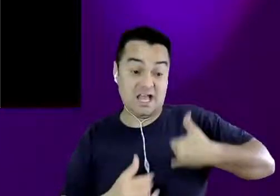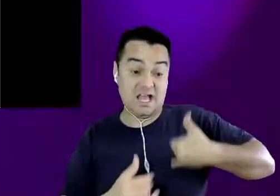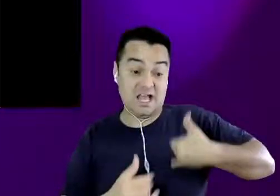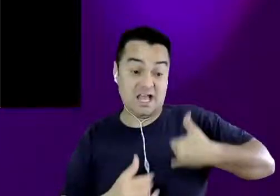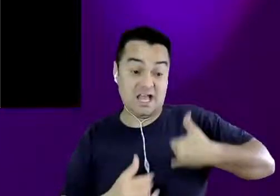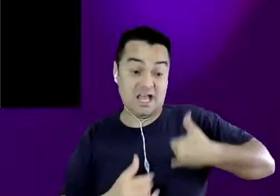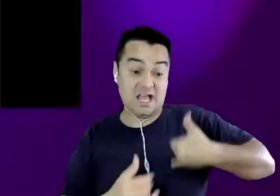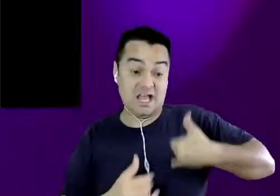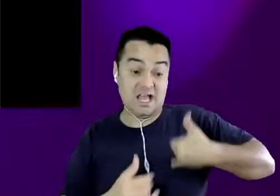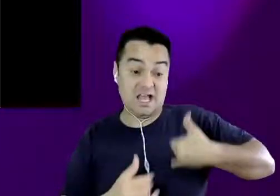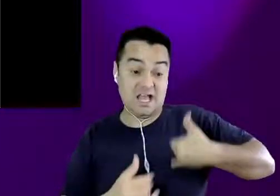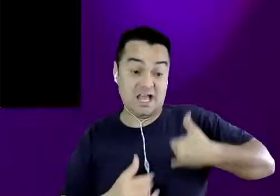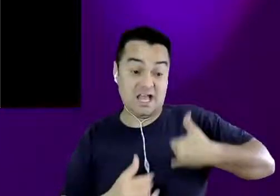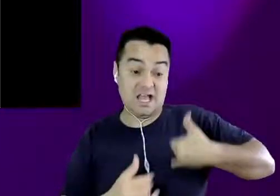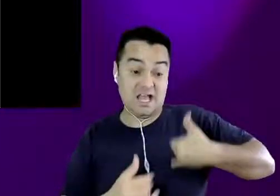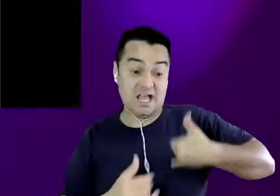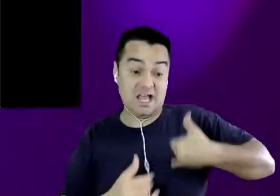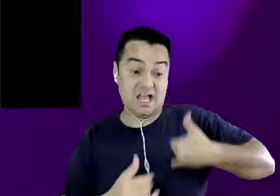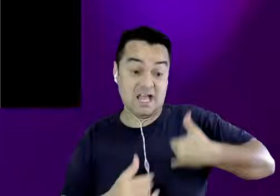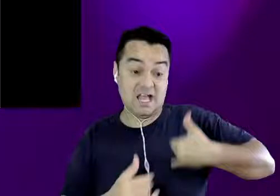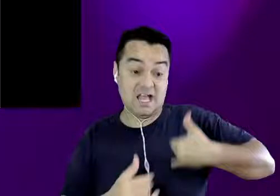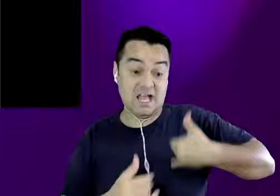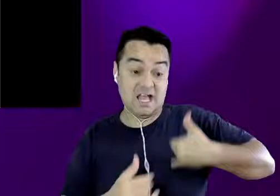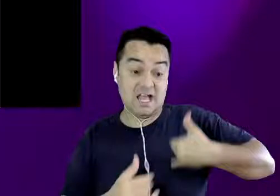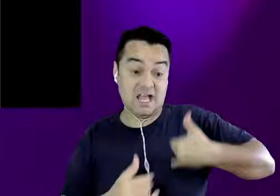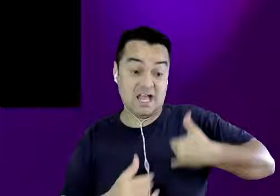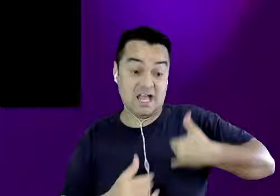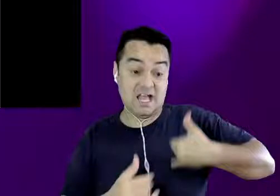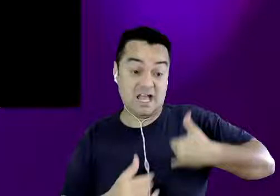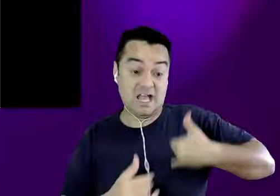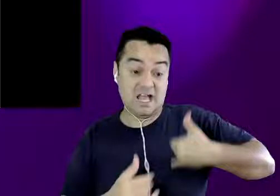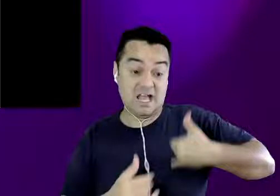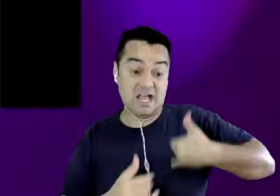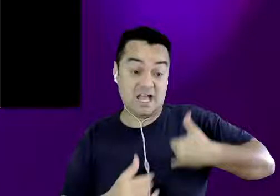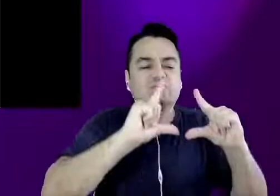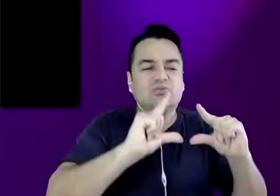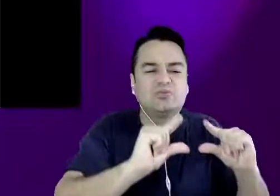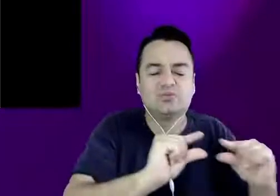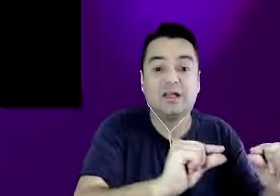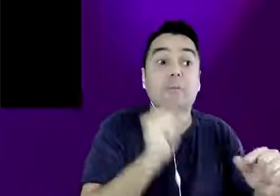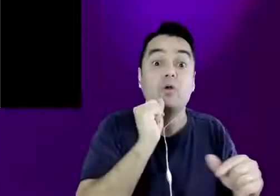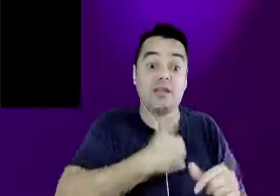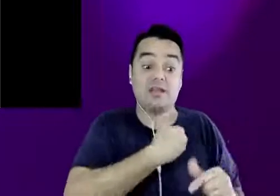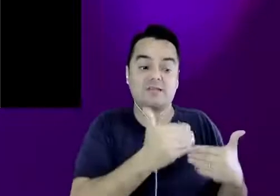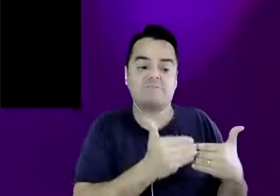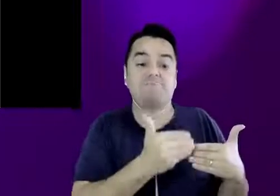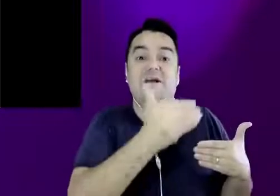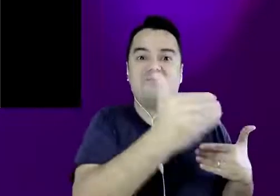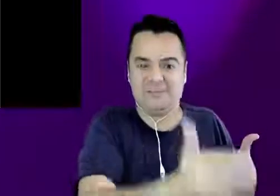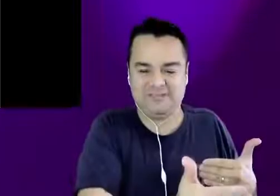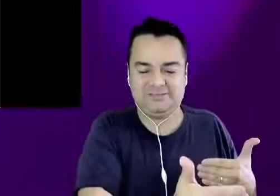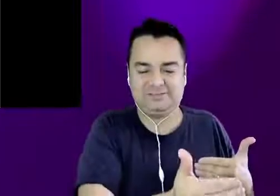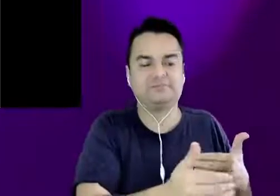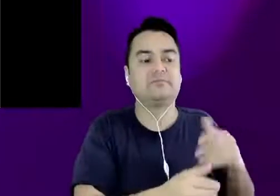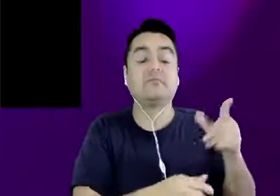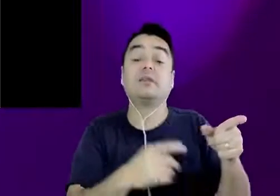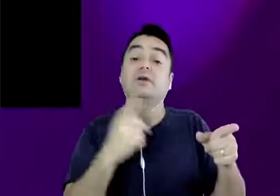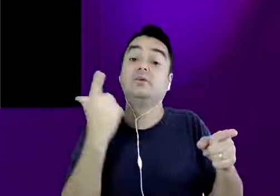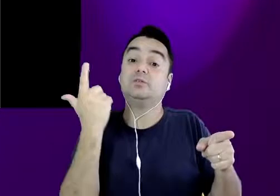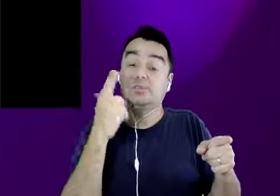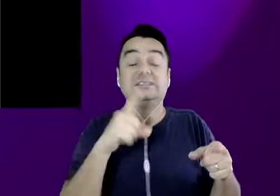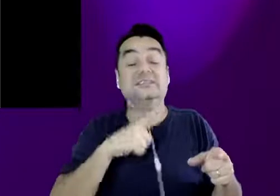does that mean? Well, that means that the cost for the health system in the United States, it